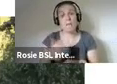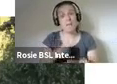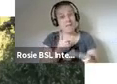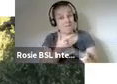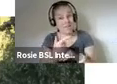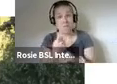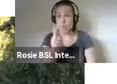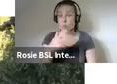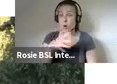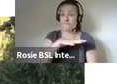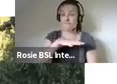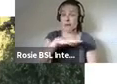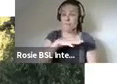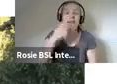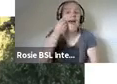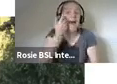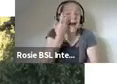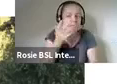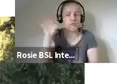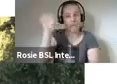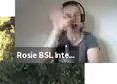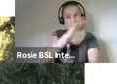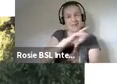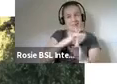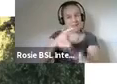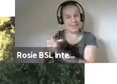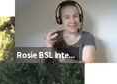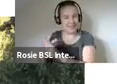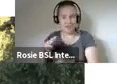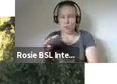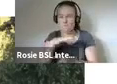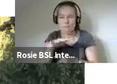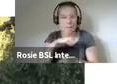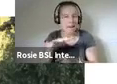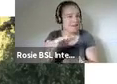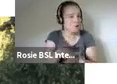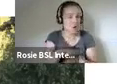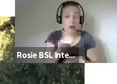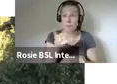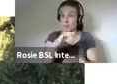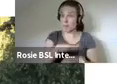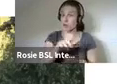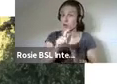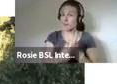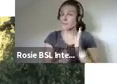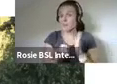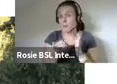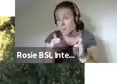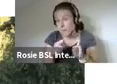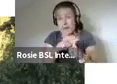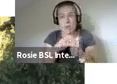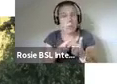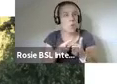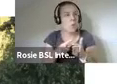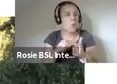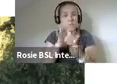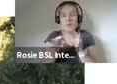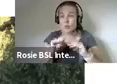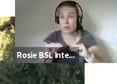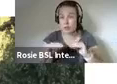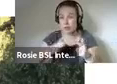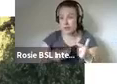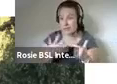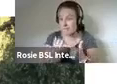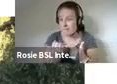went, every setting we went. We filmed a family with a child. It might be a child with a disability or special educational need